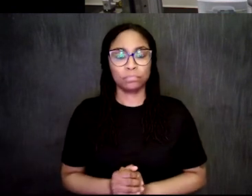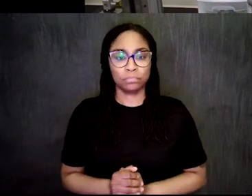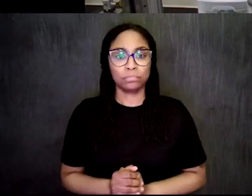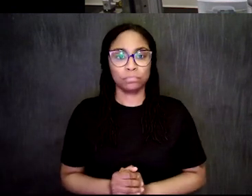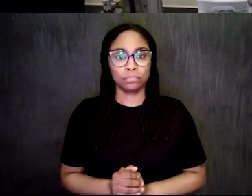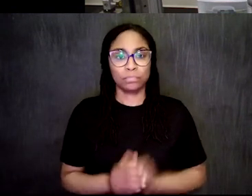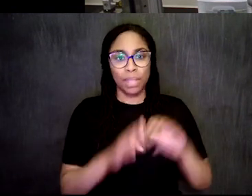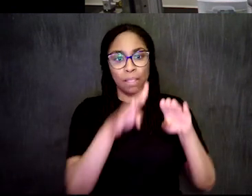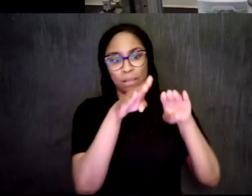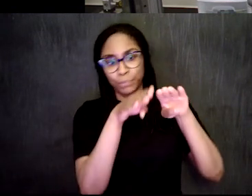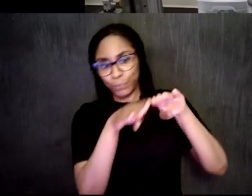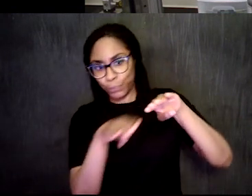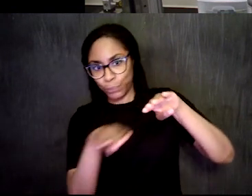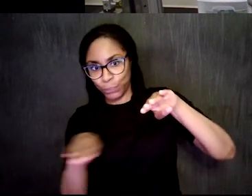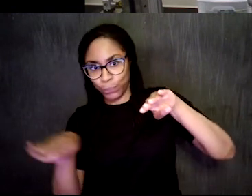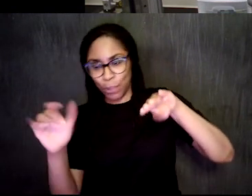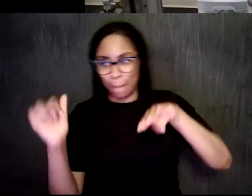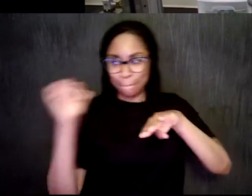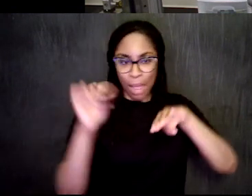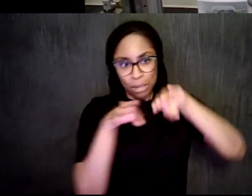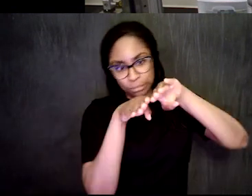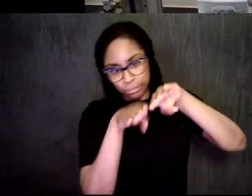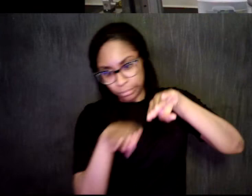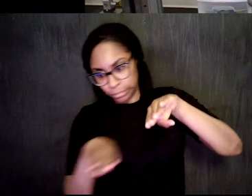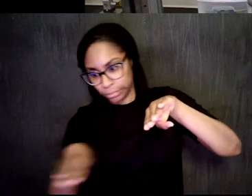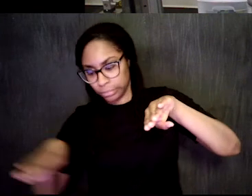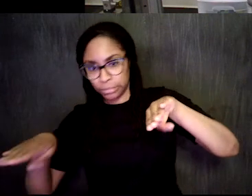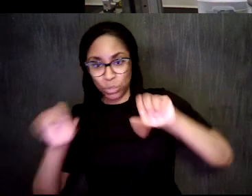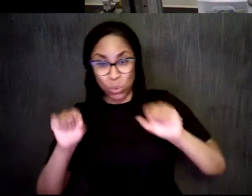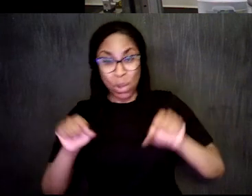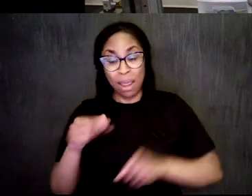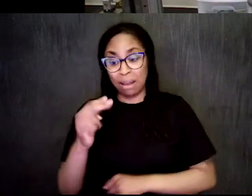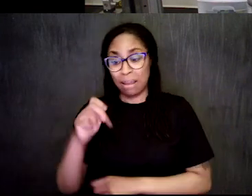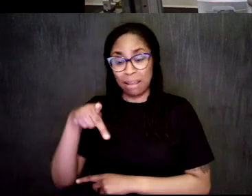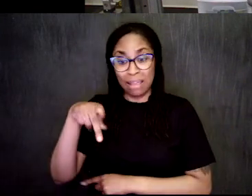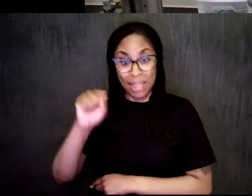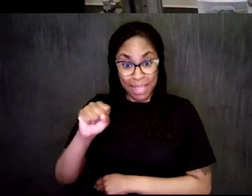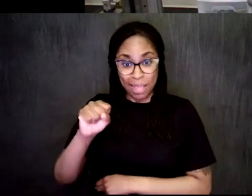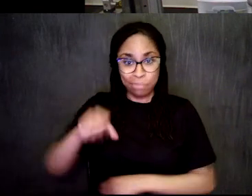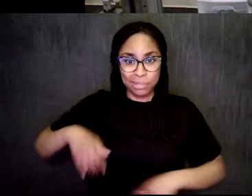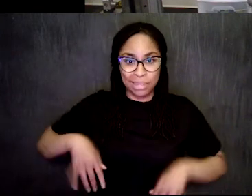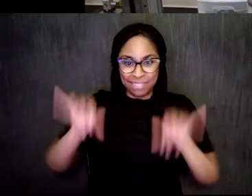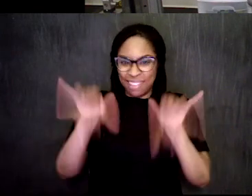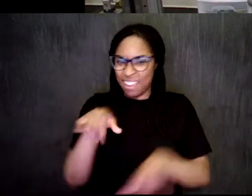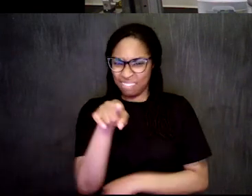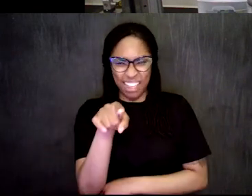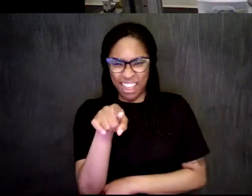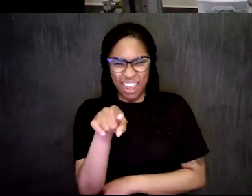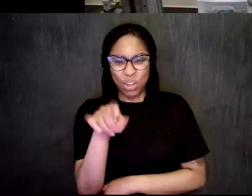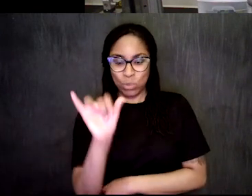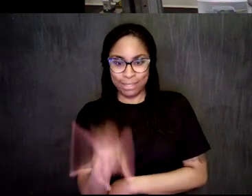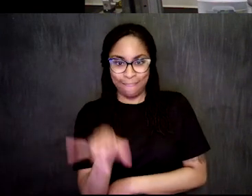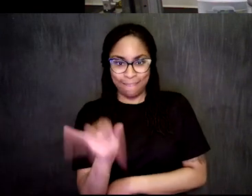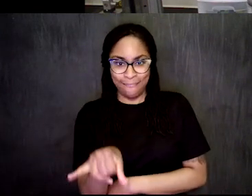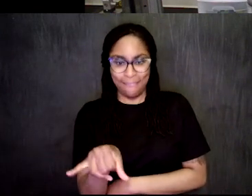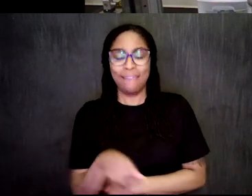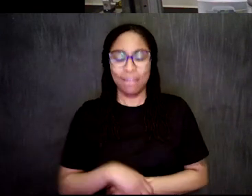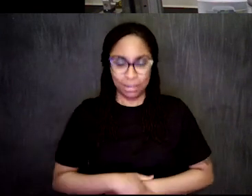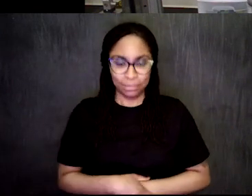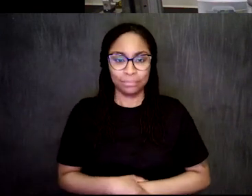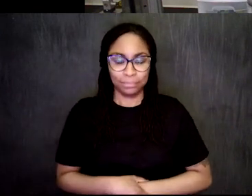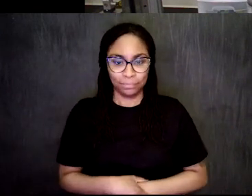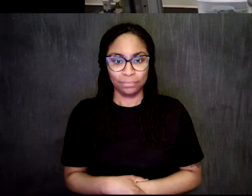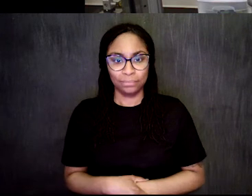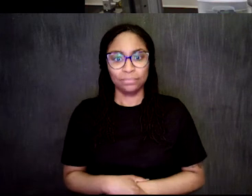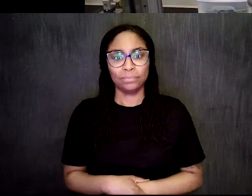you to try to extend the low back as much as you can. Try to keep the hips on the mat. I don't want your hips to rise